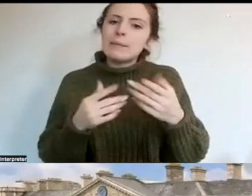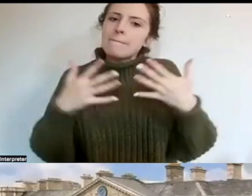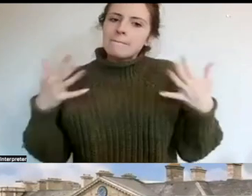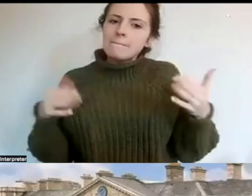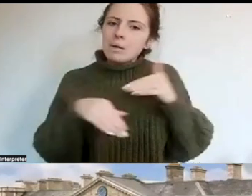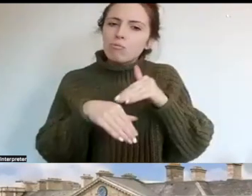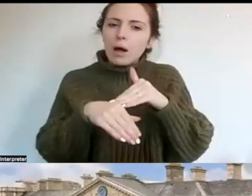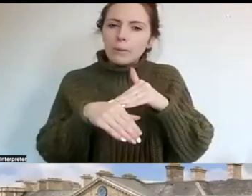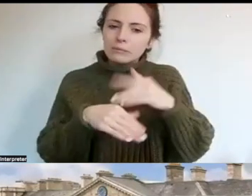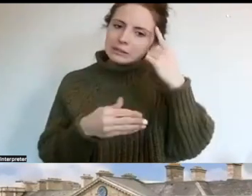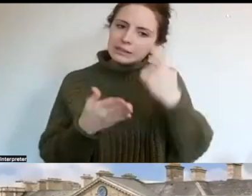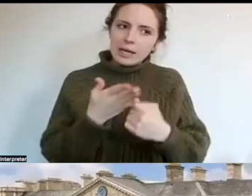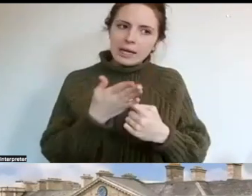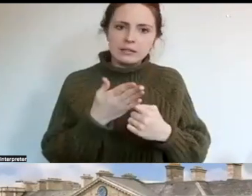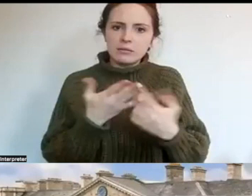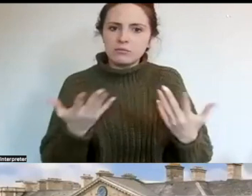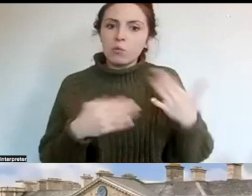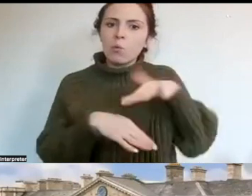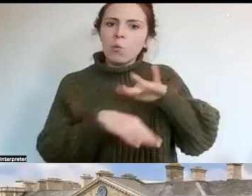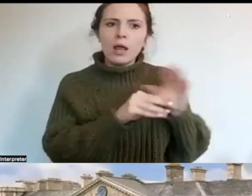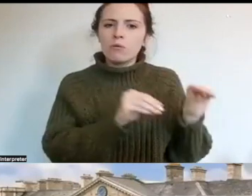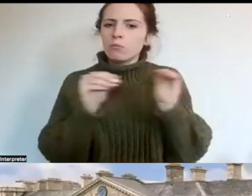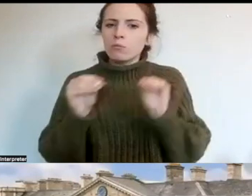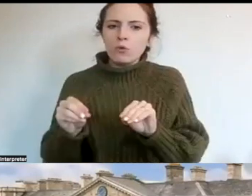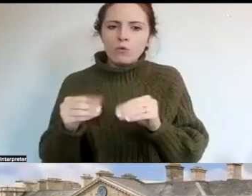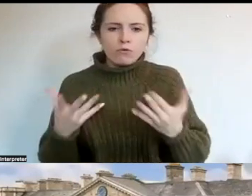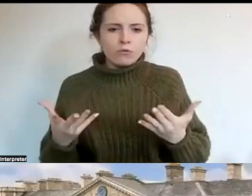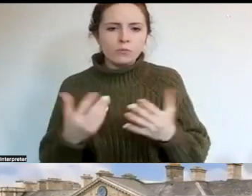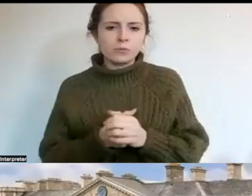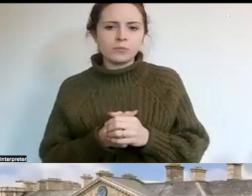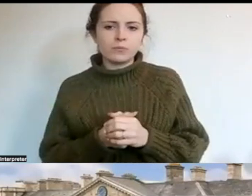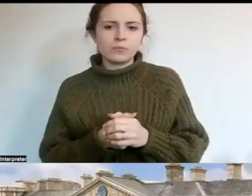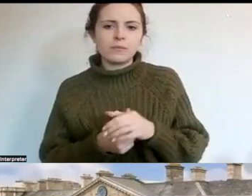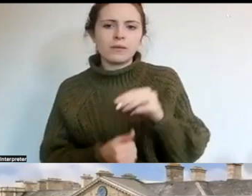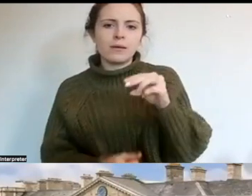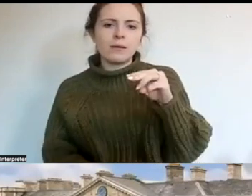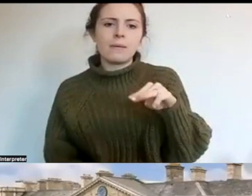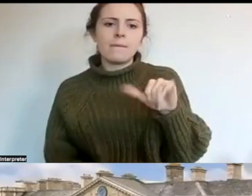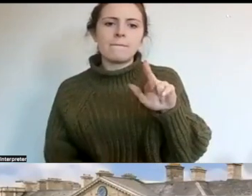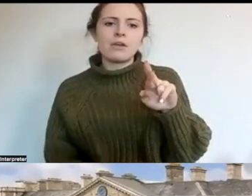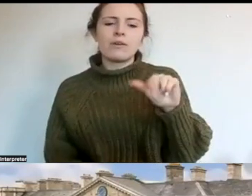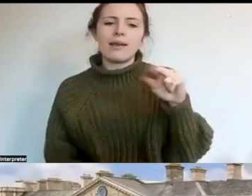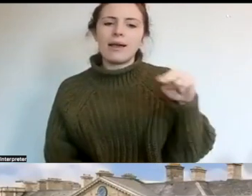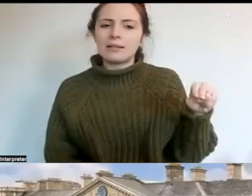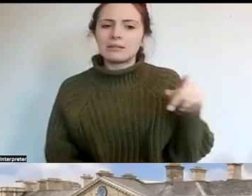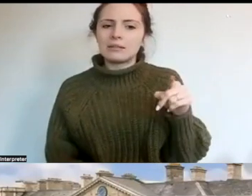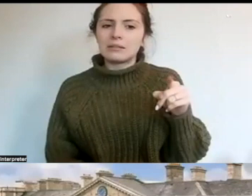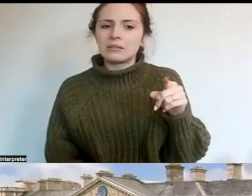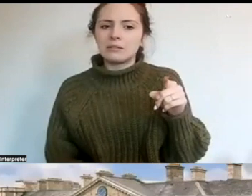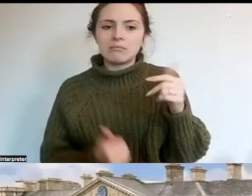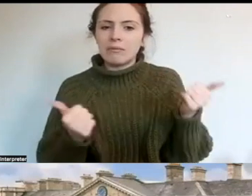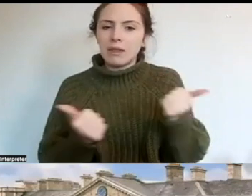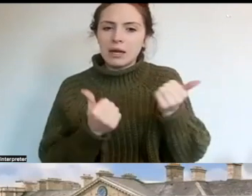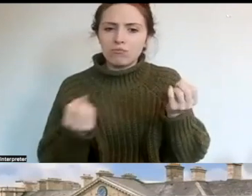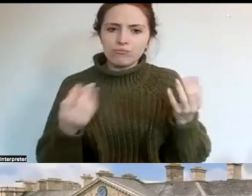out. Thanks, Mary. Maryanne, could I bring you in there? Would you have any thoughts on that, about